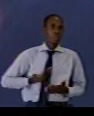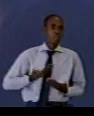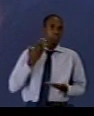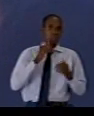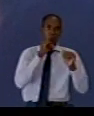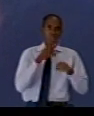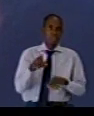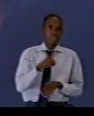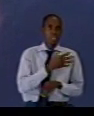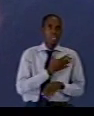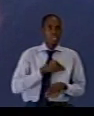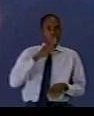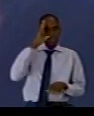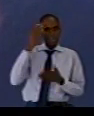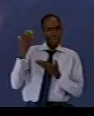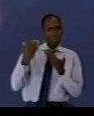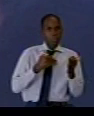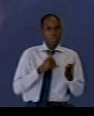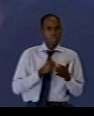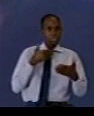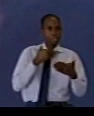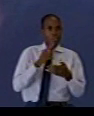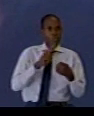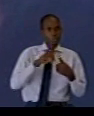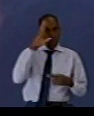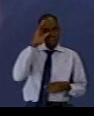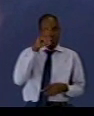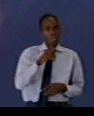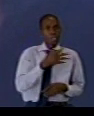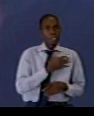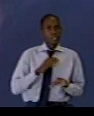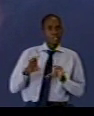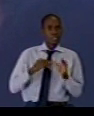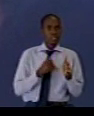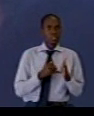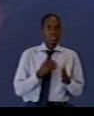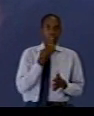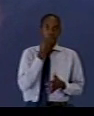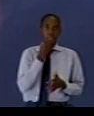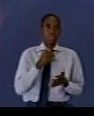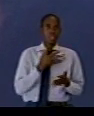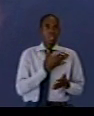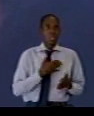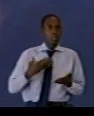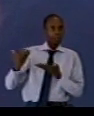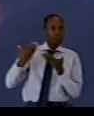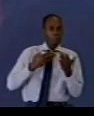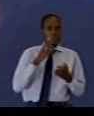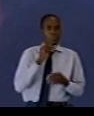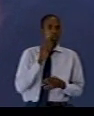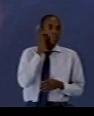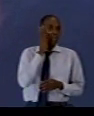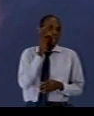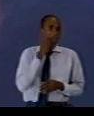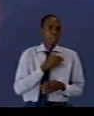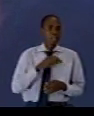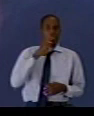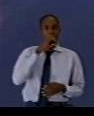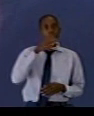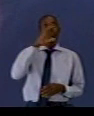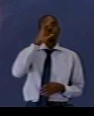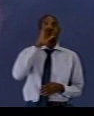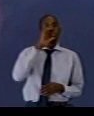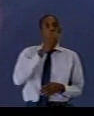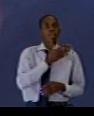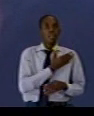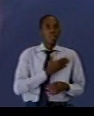bless thee. And he brought it near to him, and he did eat, and he brought him wine, and he drank. And